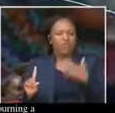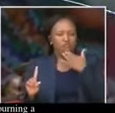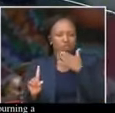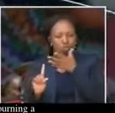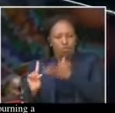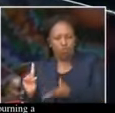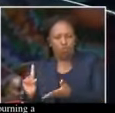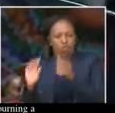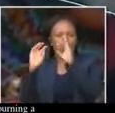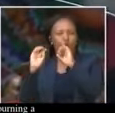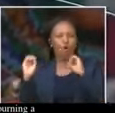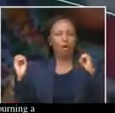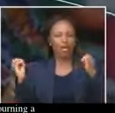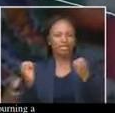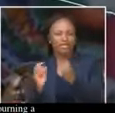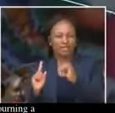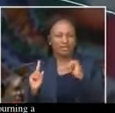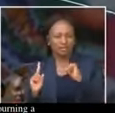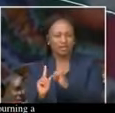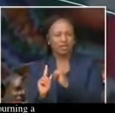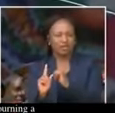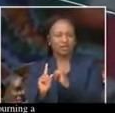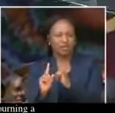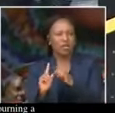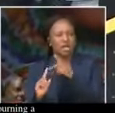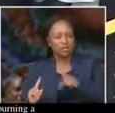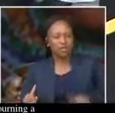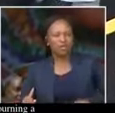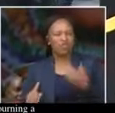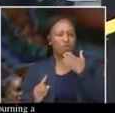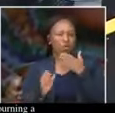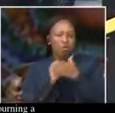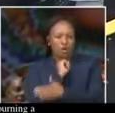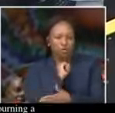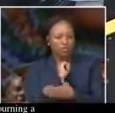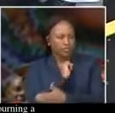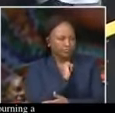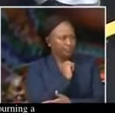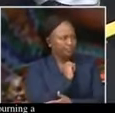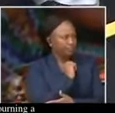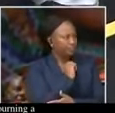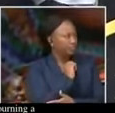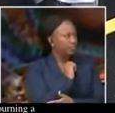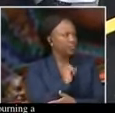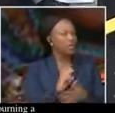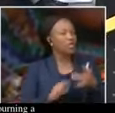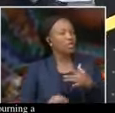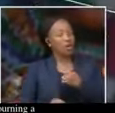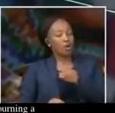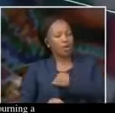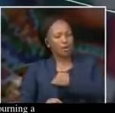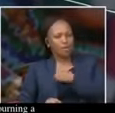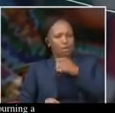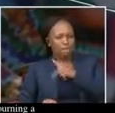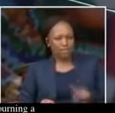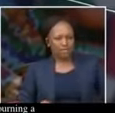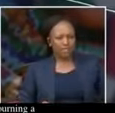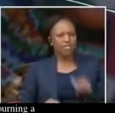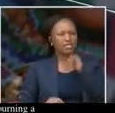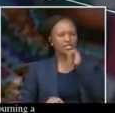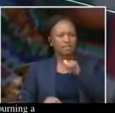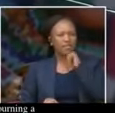her organization and the president of this country. So be rest assured, Comrade President, that even the